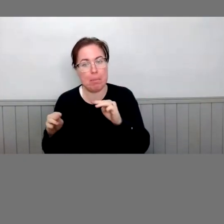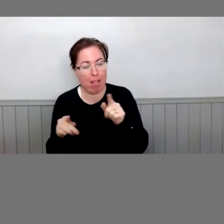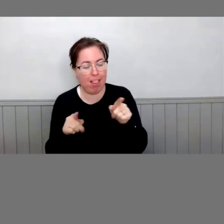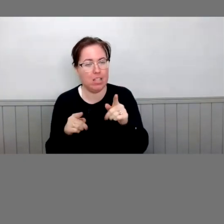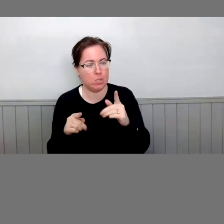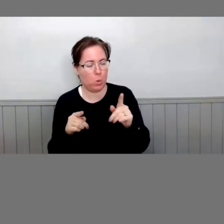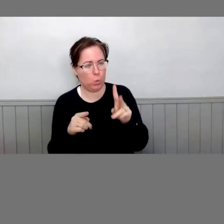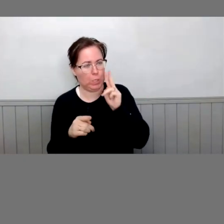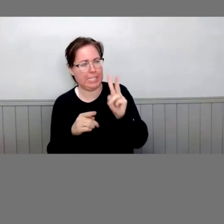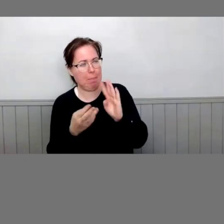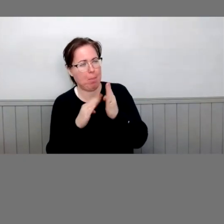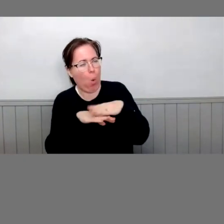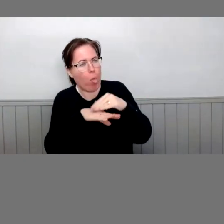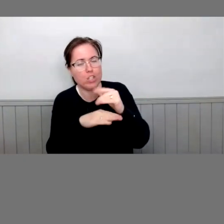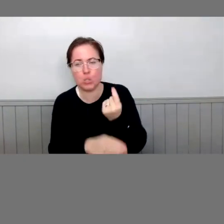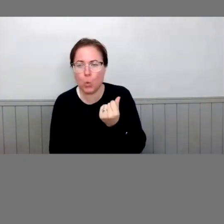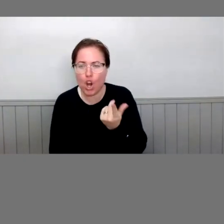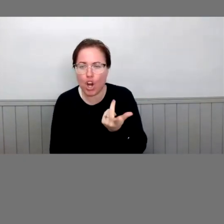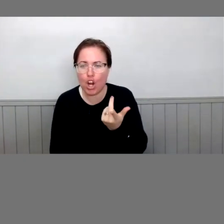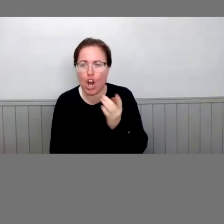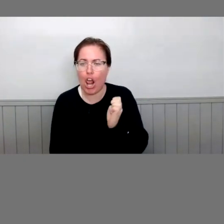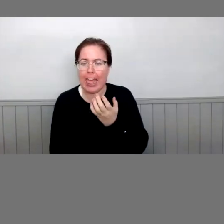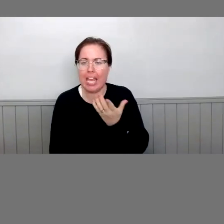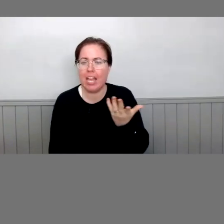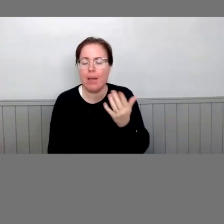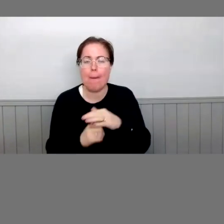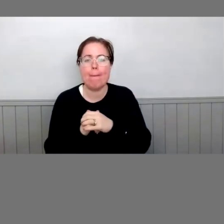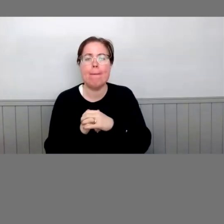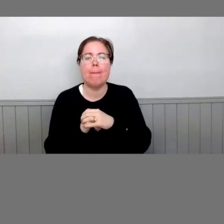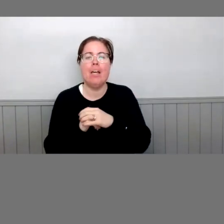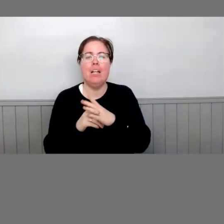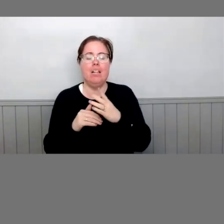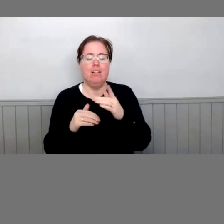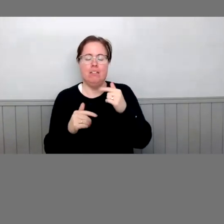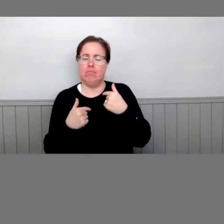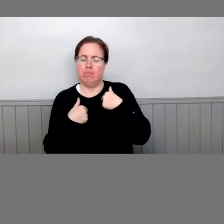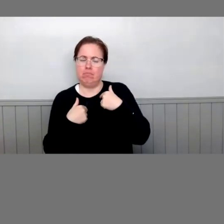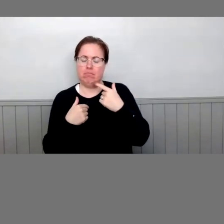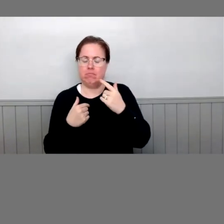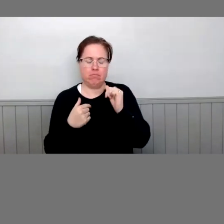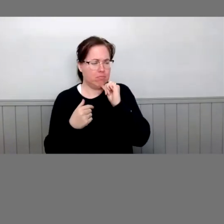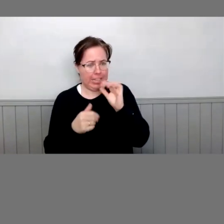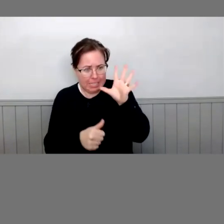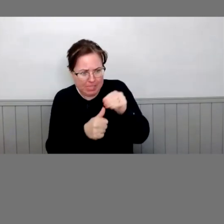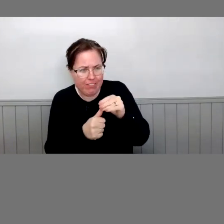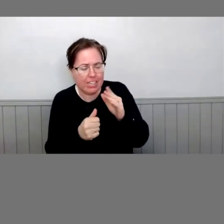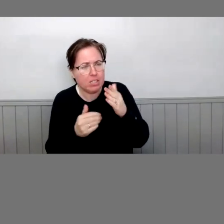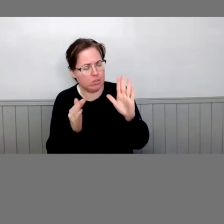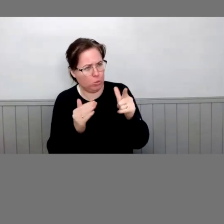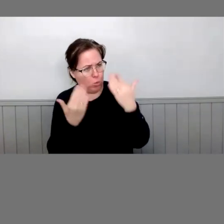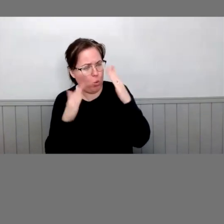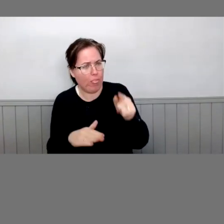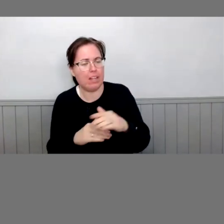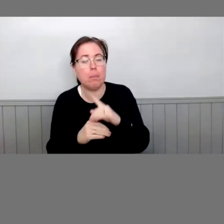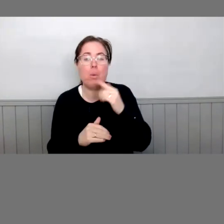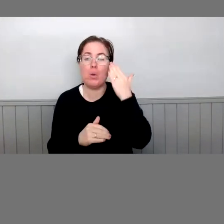sooner. Um, from the review, I don't think there anything specific came up, but we know that for